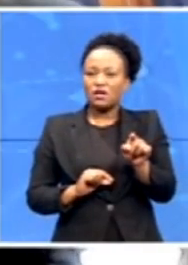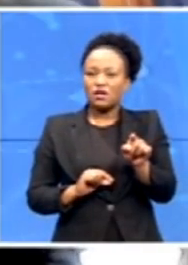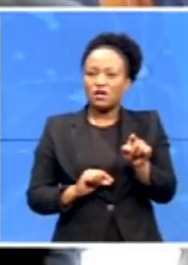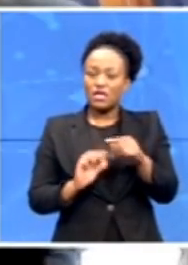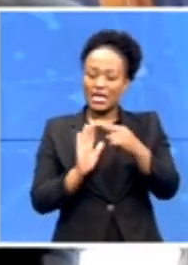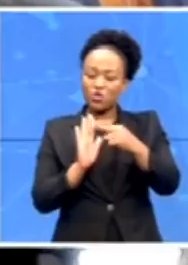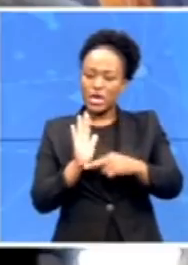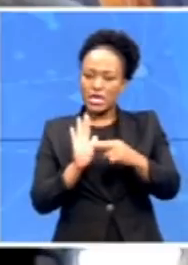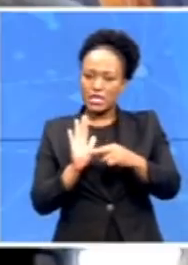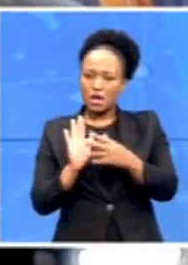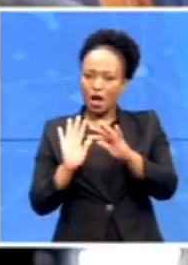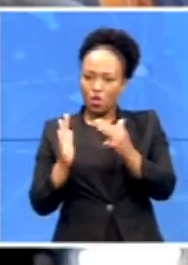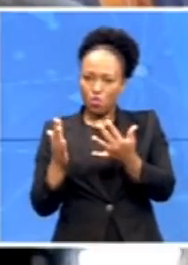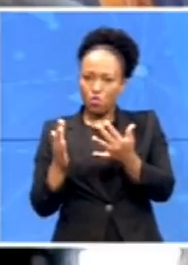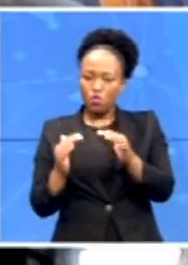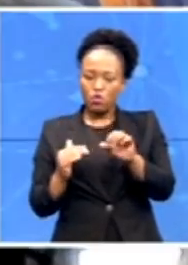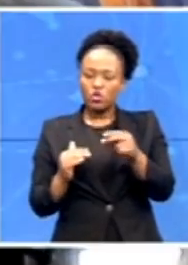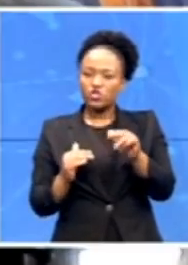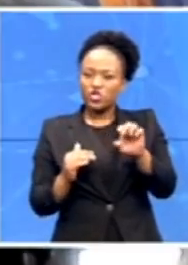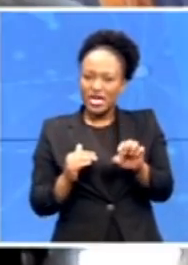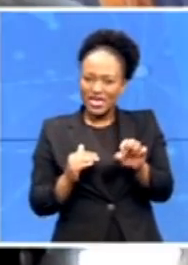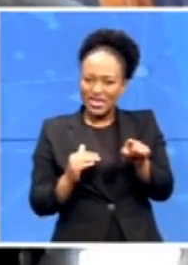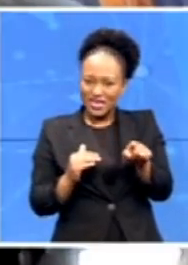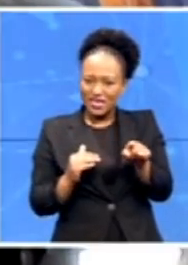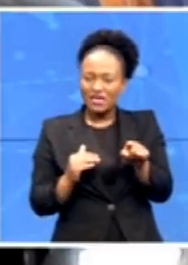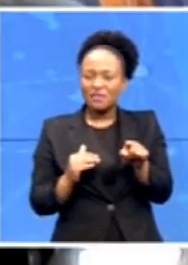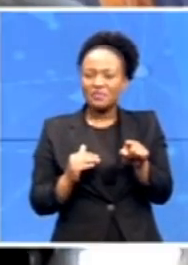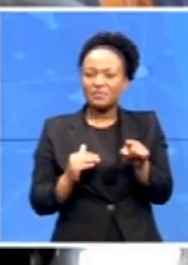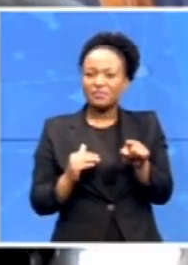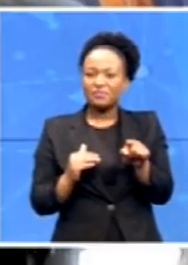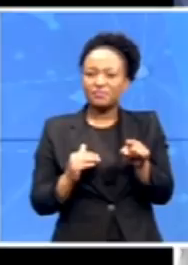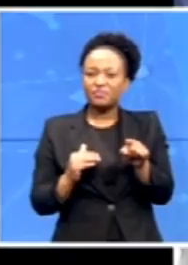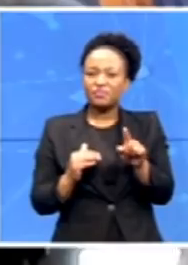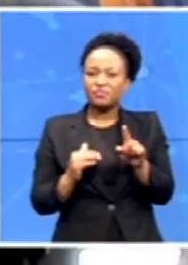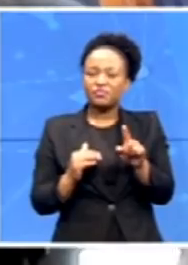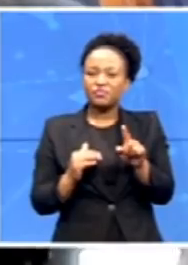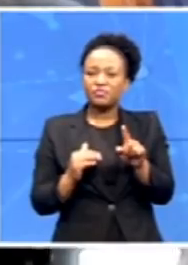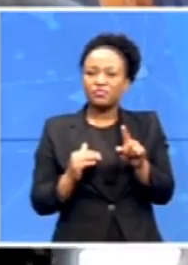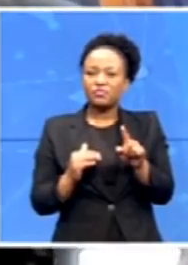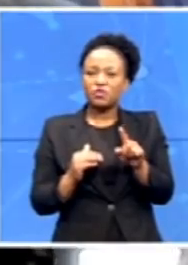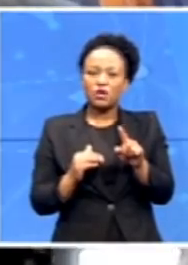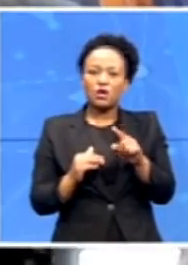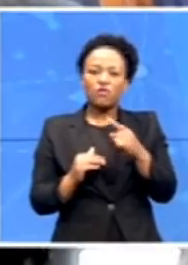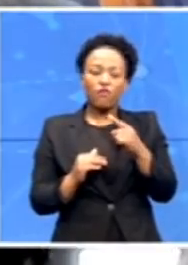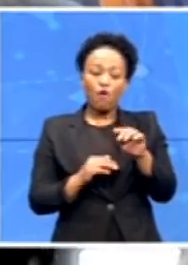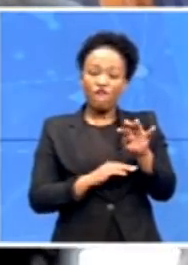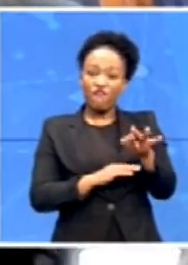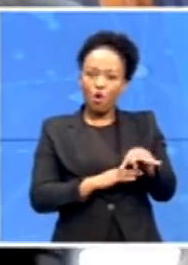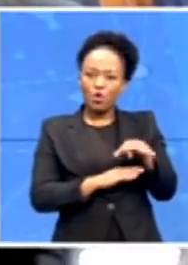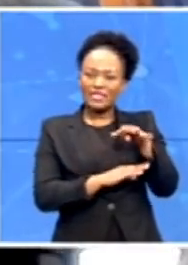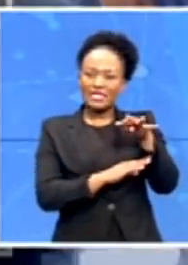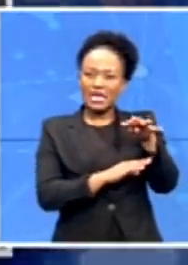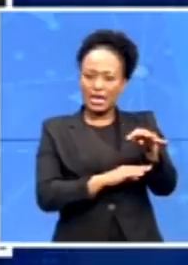She instructed to me to take the 14 and that she was on her